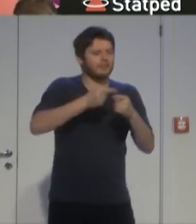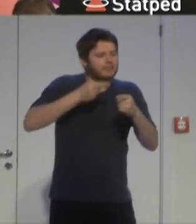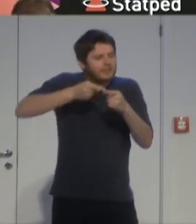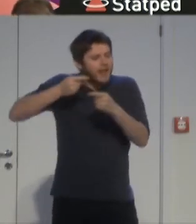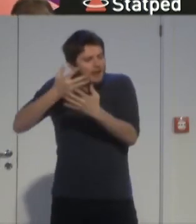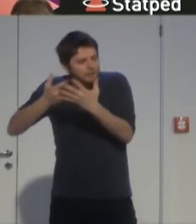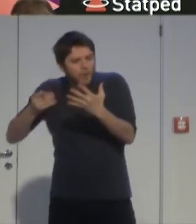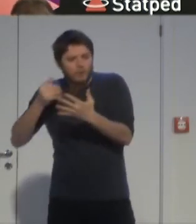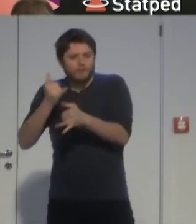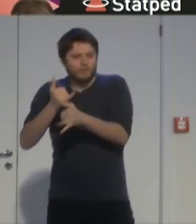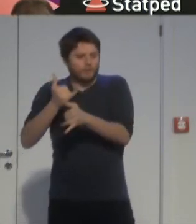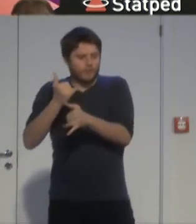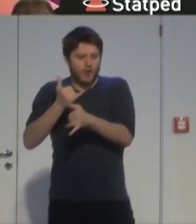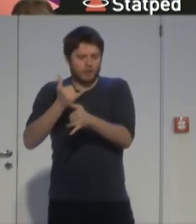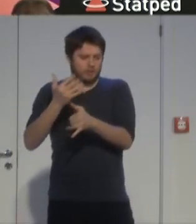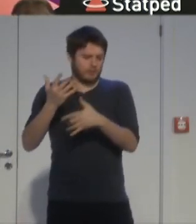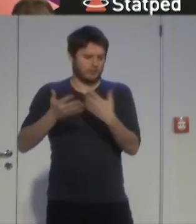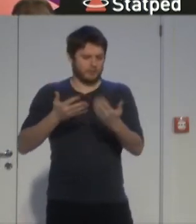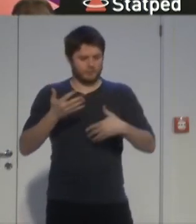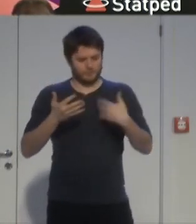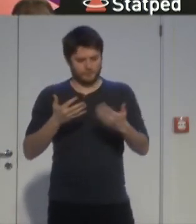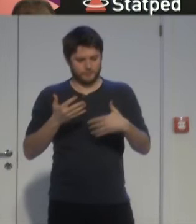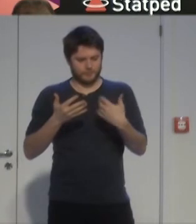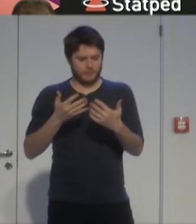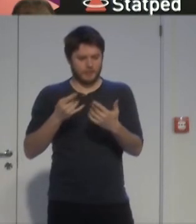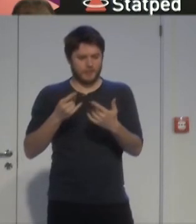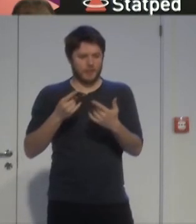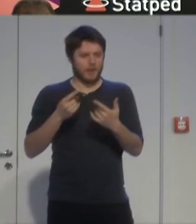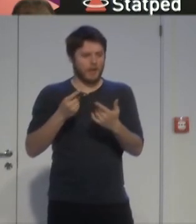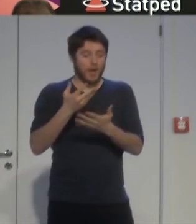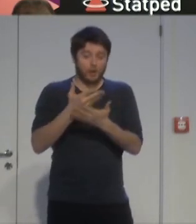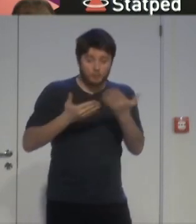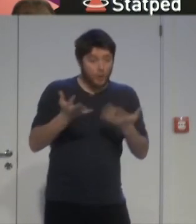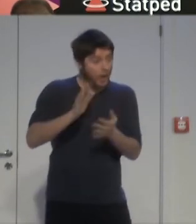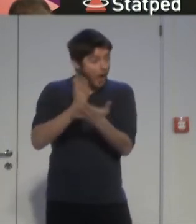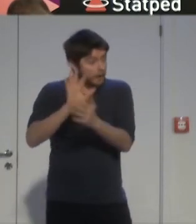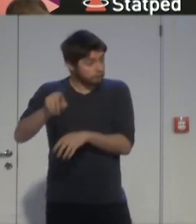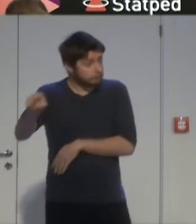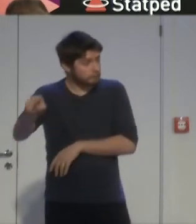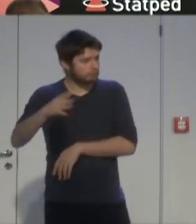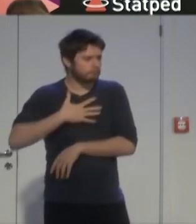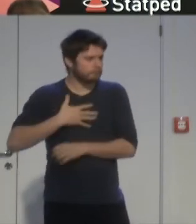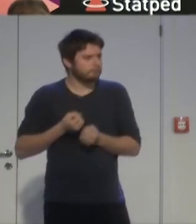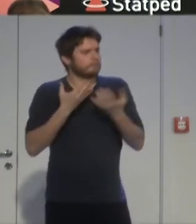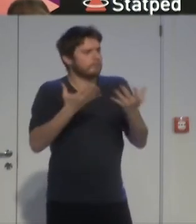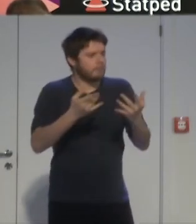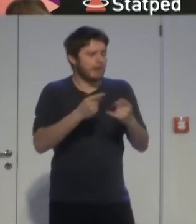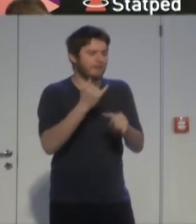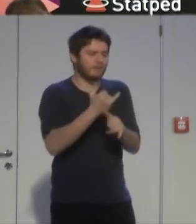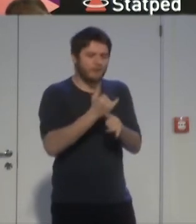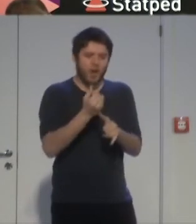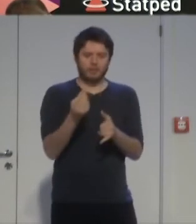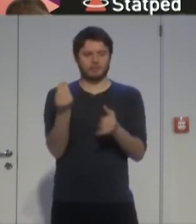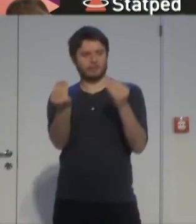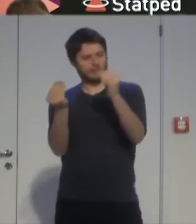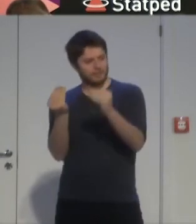on on the languaging that is already there. I'm sure we will hear more about that too.